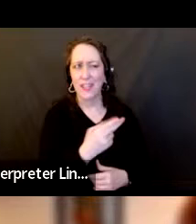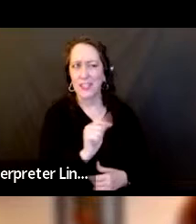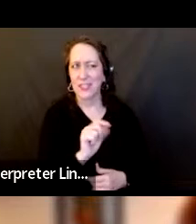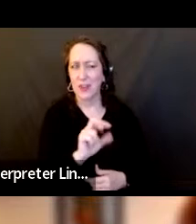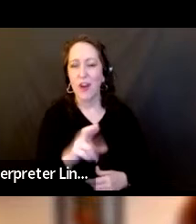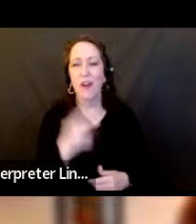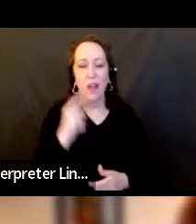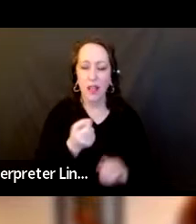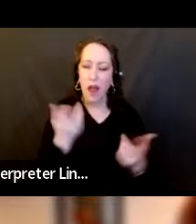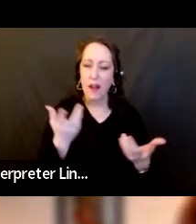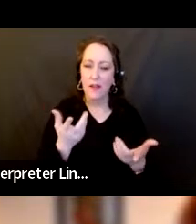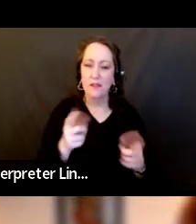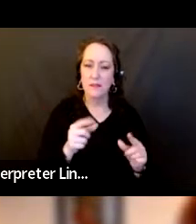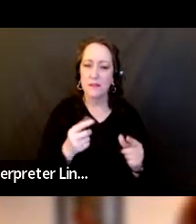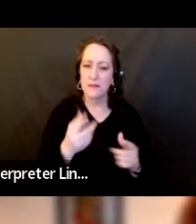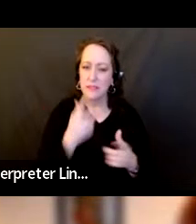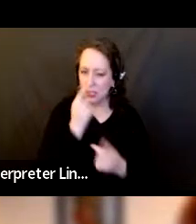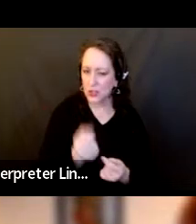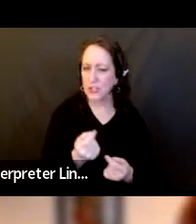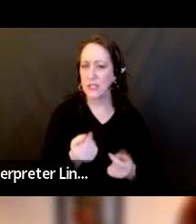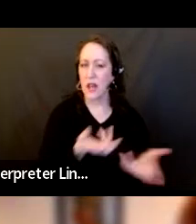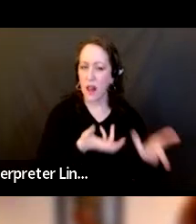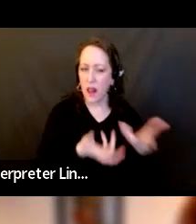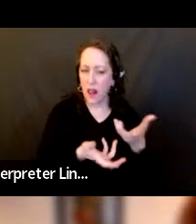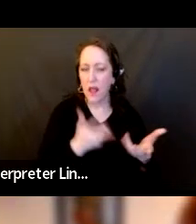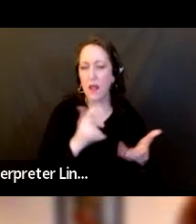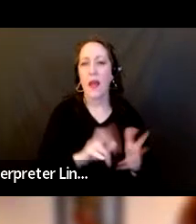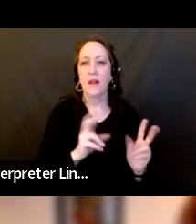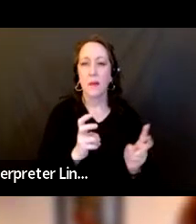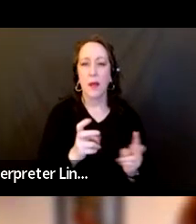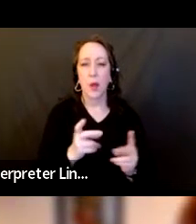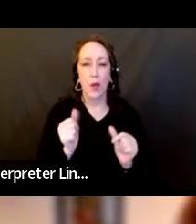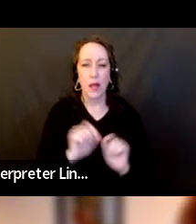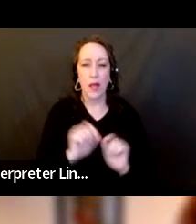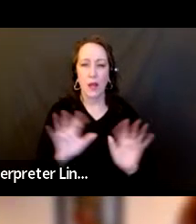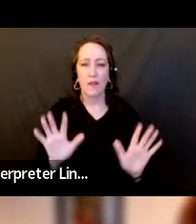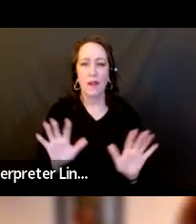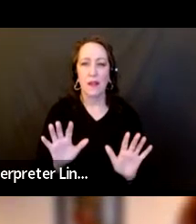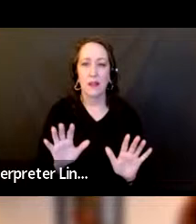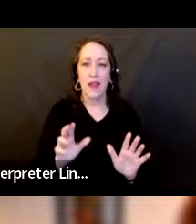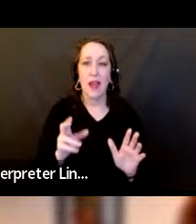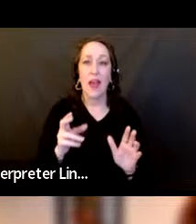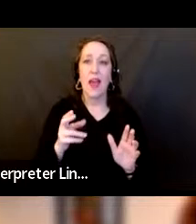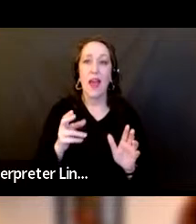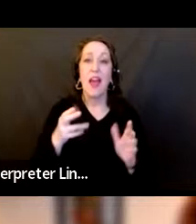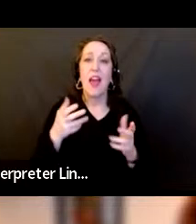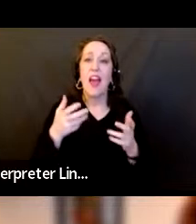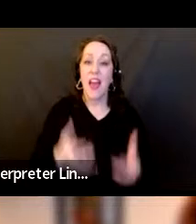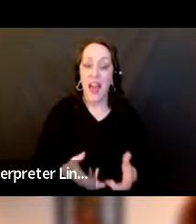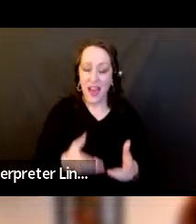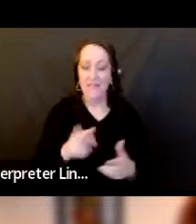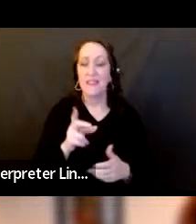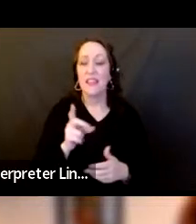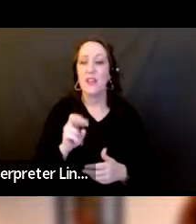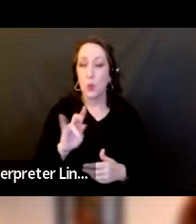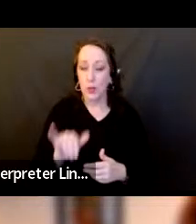a lot of engagement and interest in the topic. We do have maybe like a quick clarification. We have a heavy duty truck subcommittee, which also I think folds